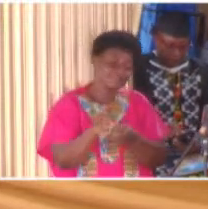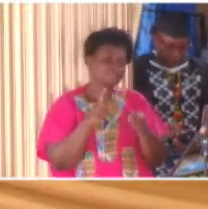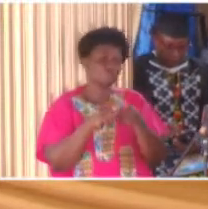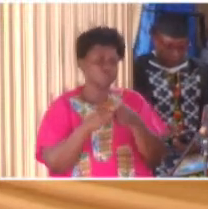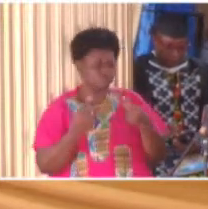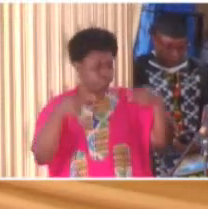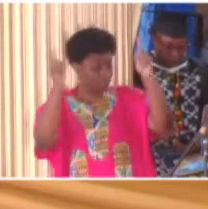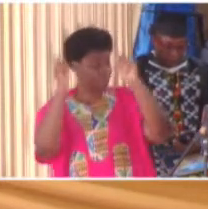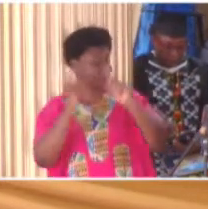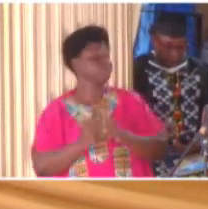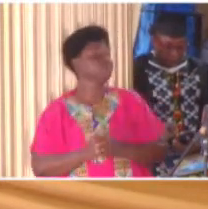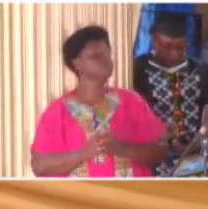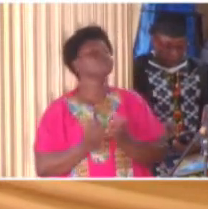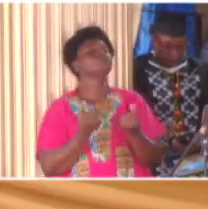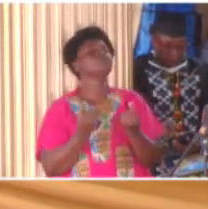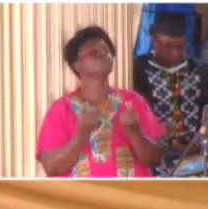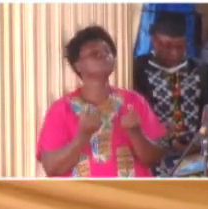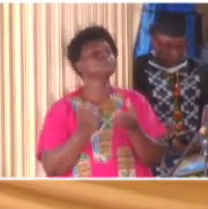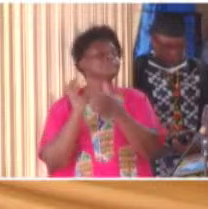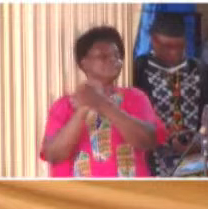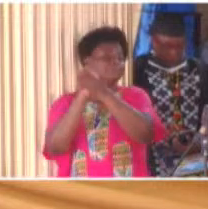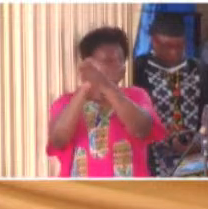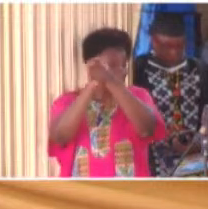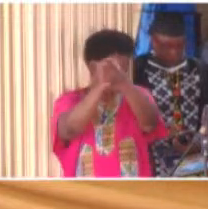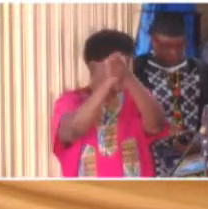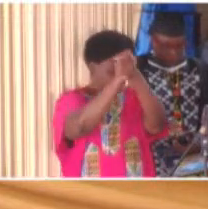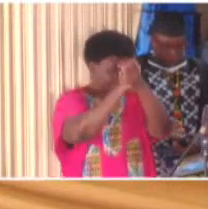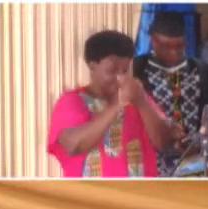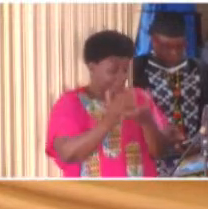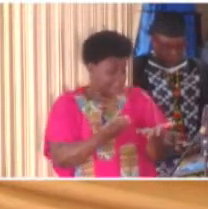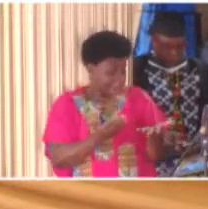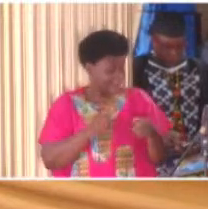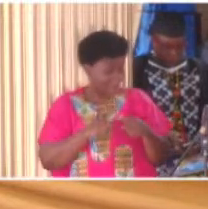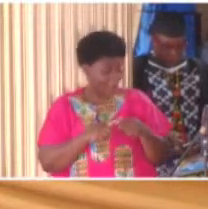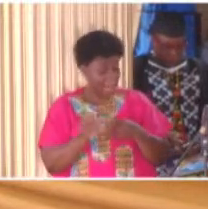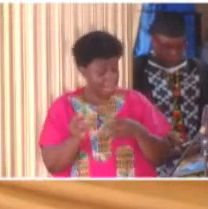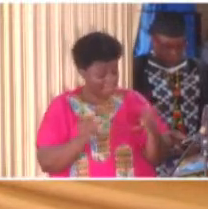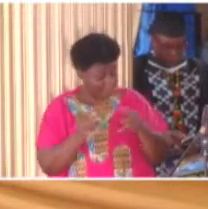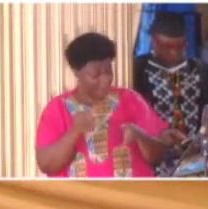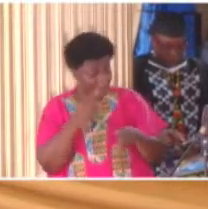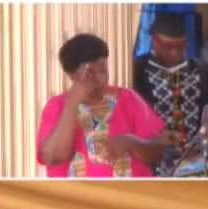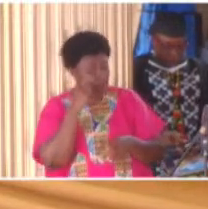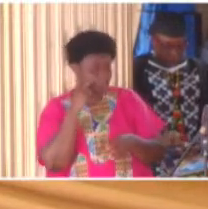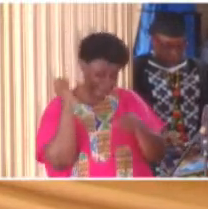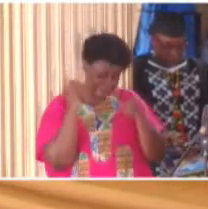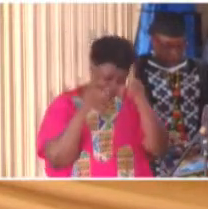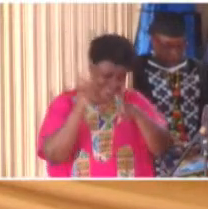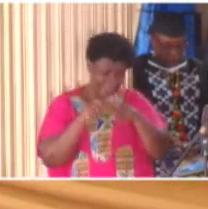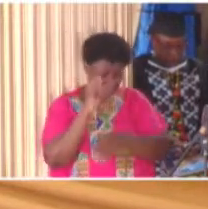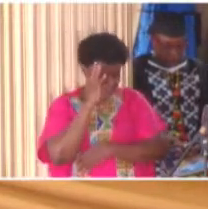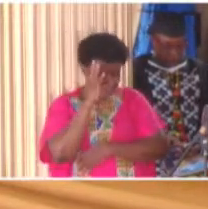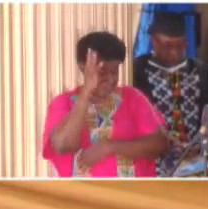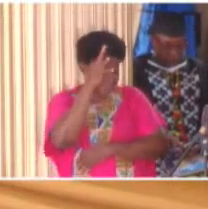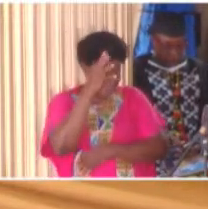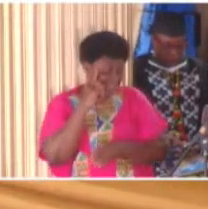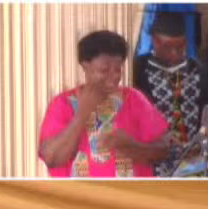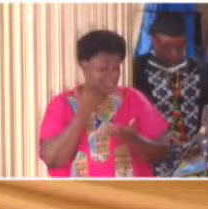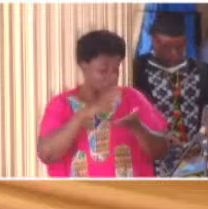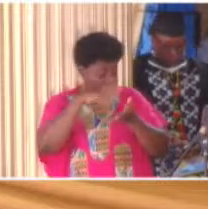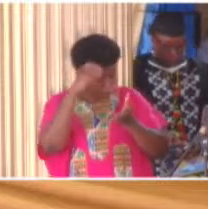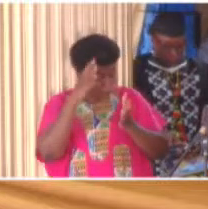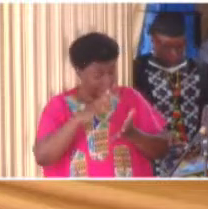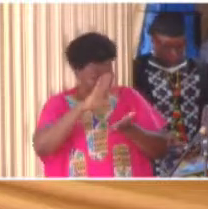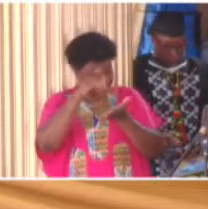succeed. I therefore commend our management for the investments in innovative and student-centered